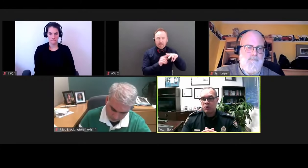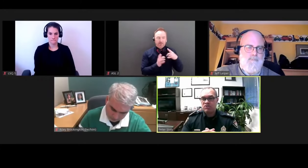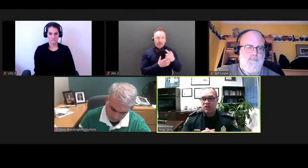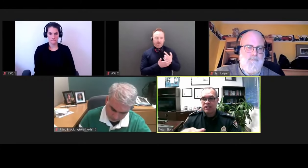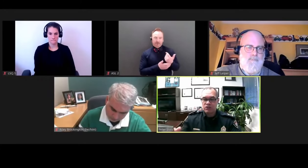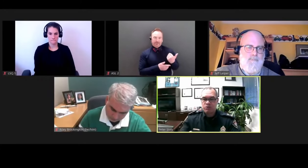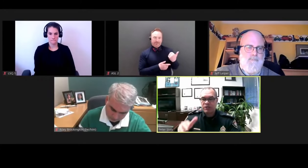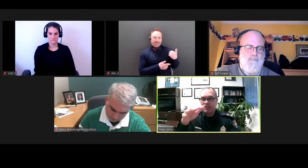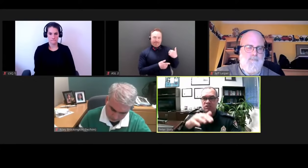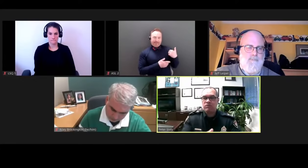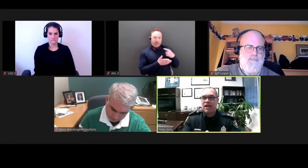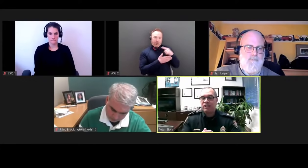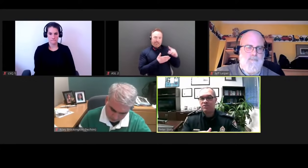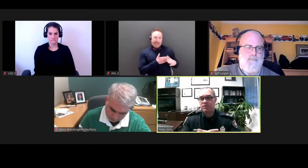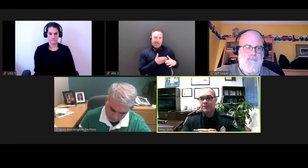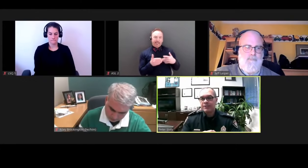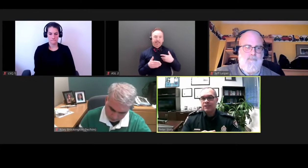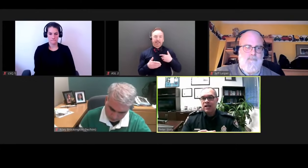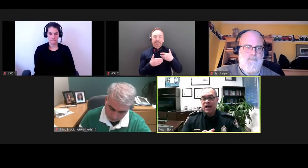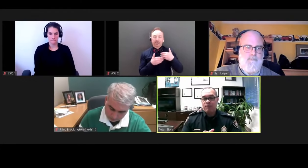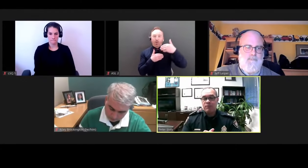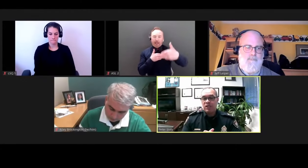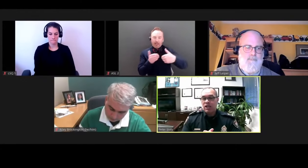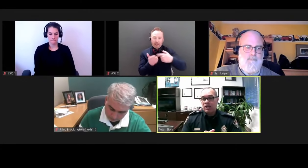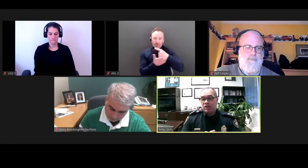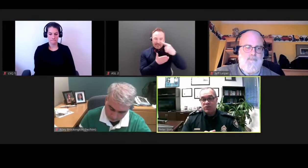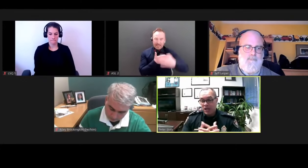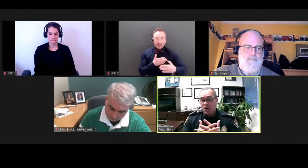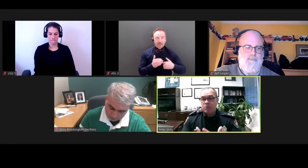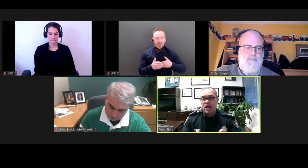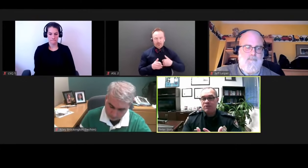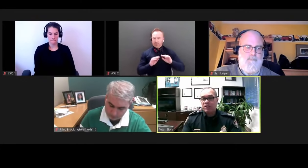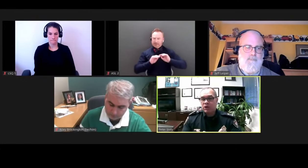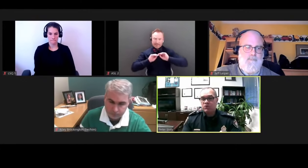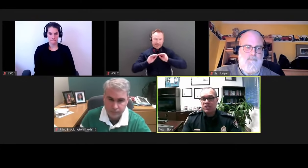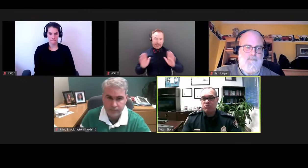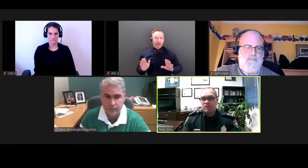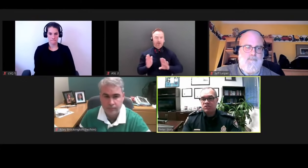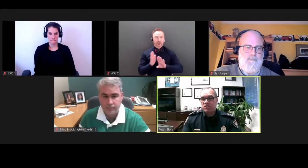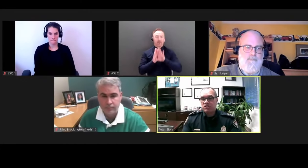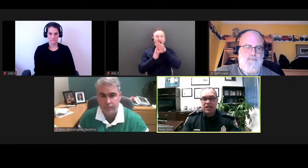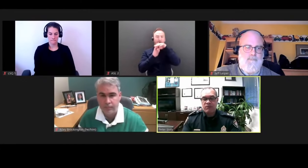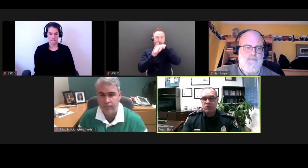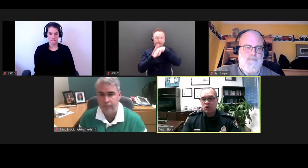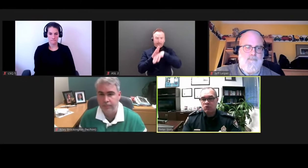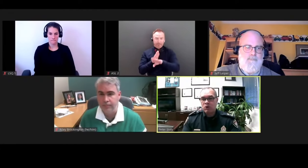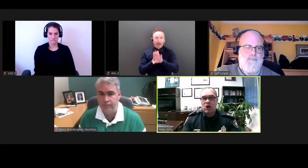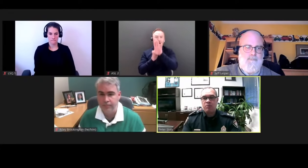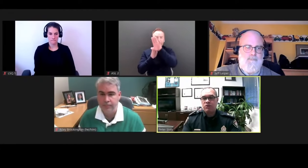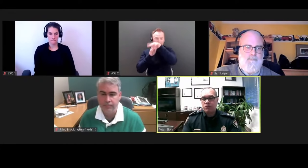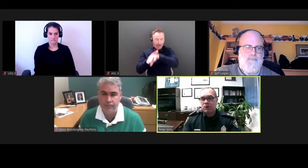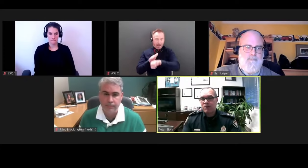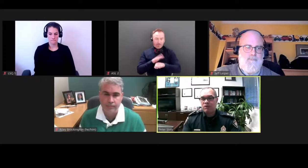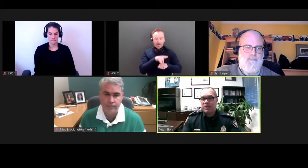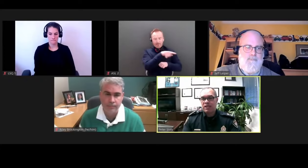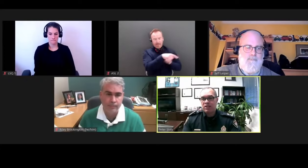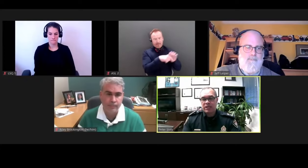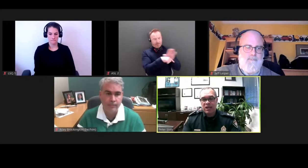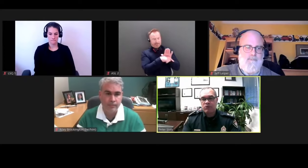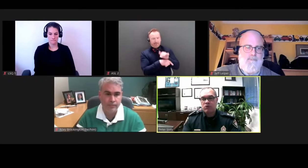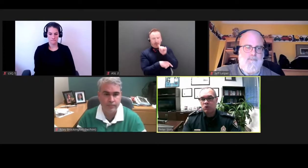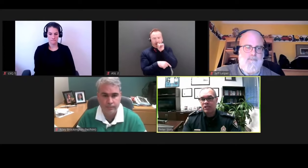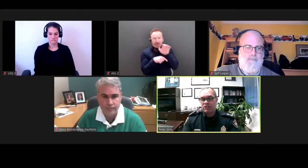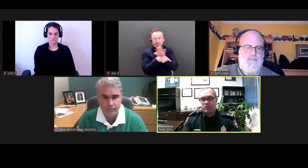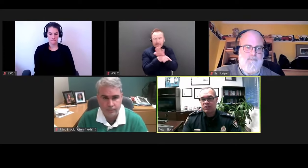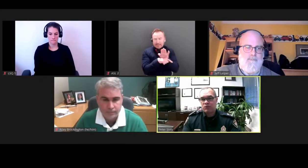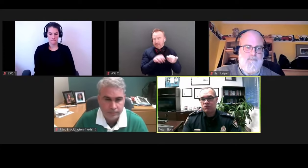go in cycles of peaks and valleys. They are a privately owned set of businesses. They have their own requirements for profit making, and they have